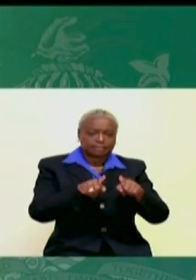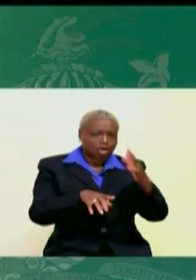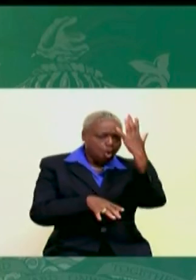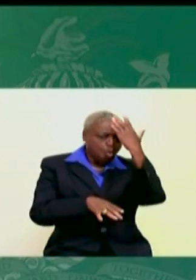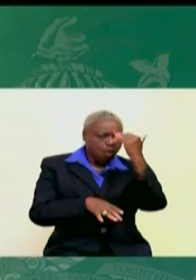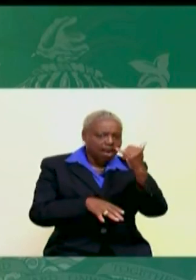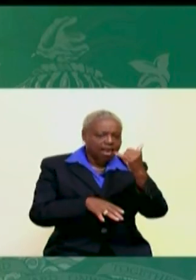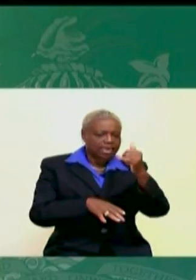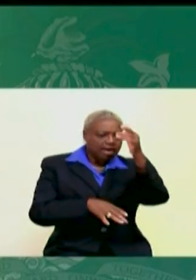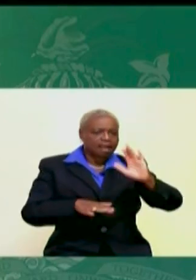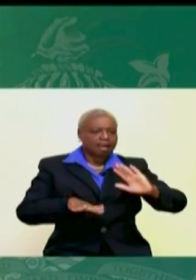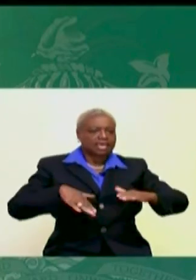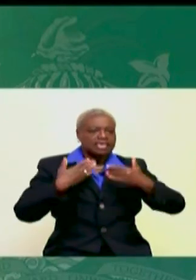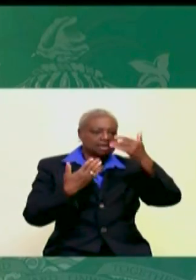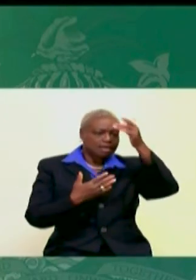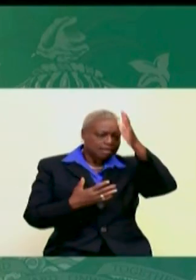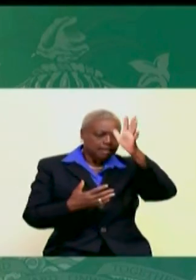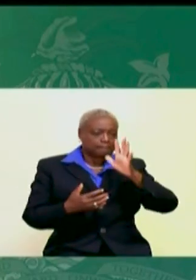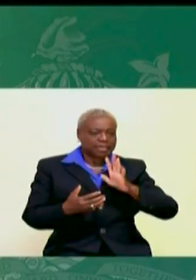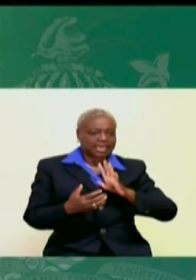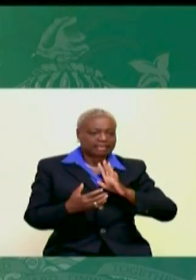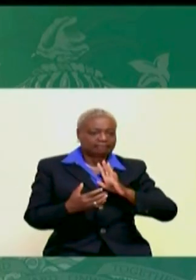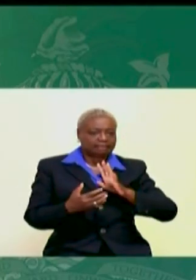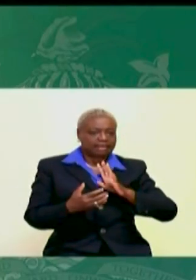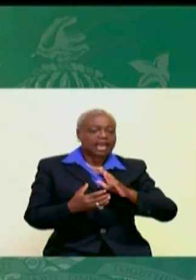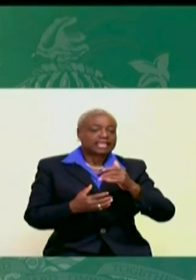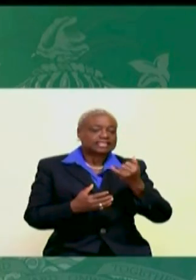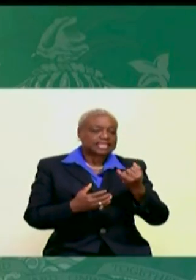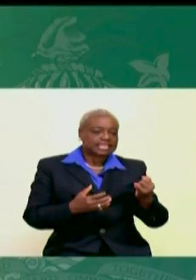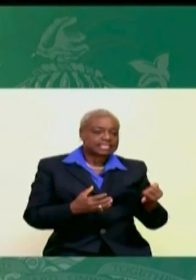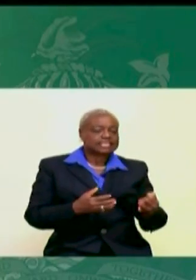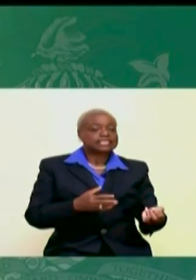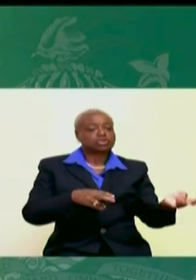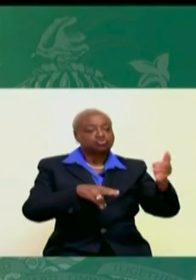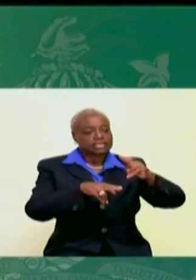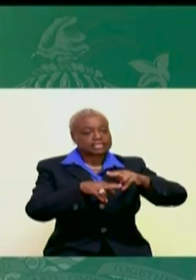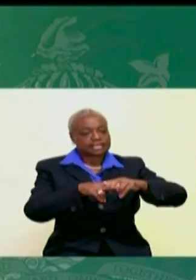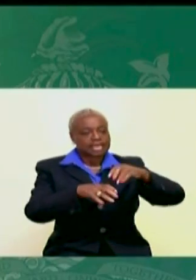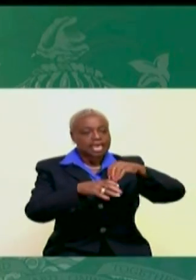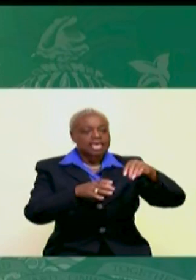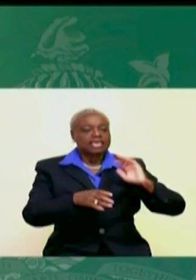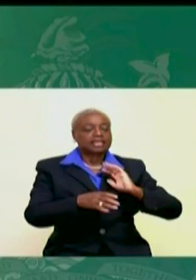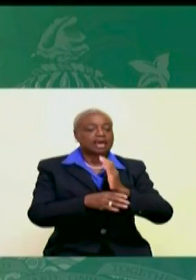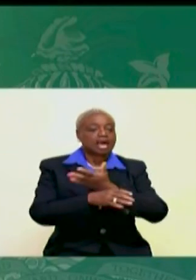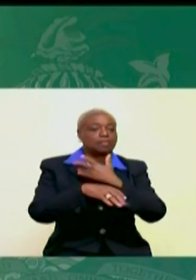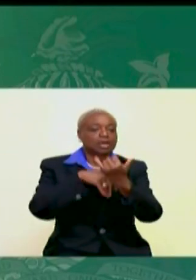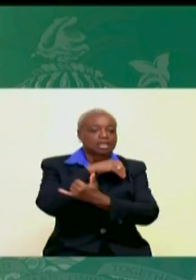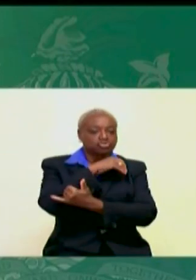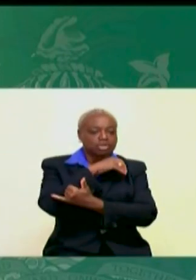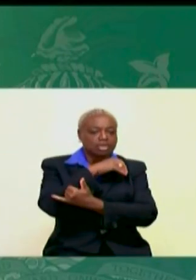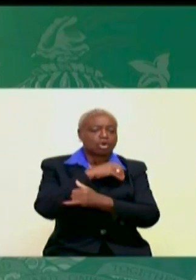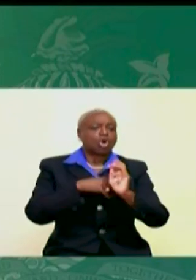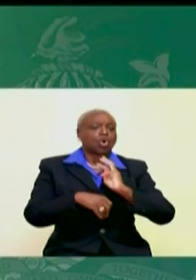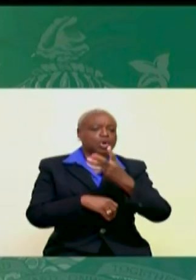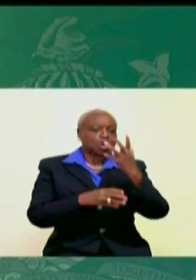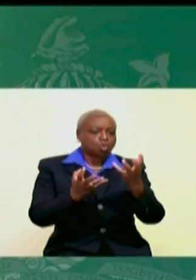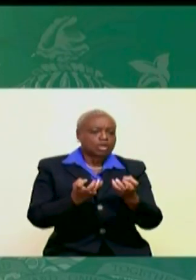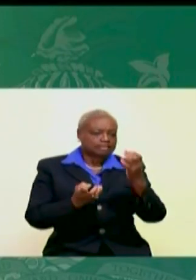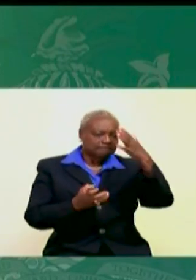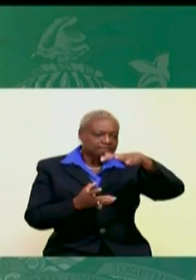men, and why we have the incidents increasing in our country. That's what we intend to do, Madam Speaker. We want to find out the